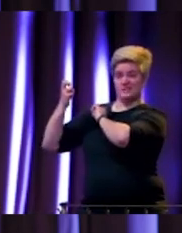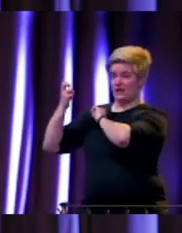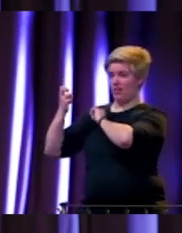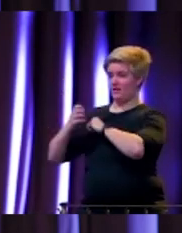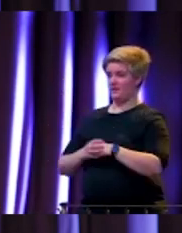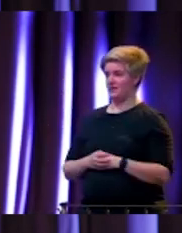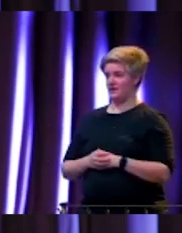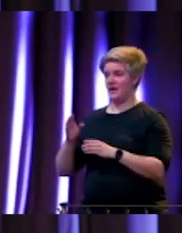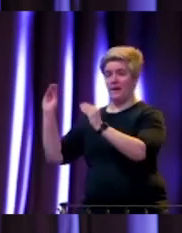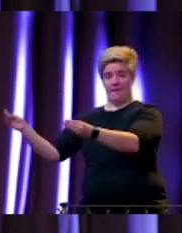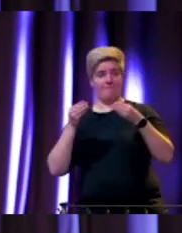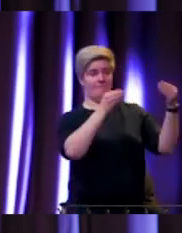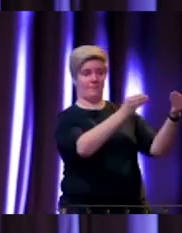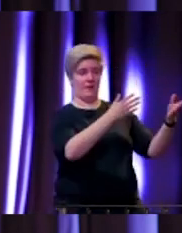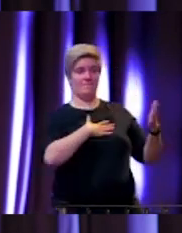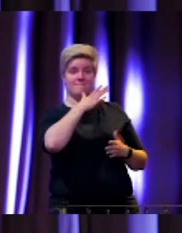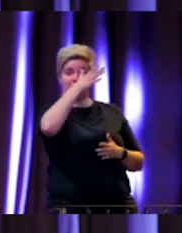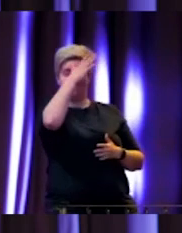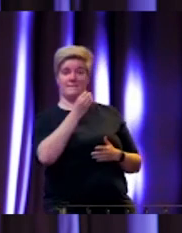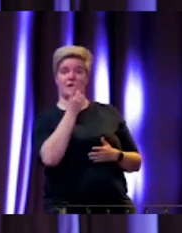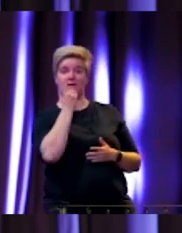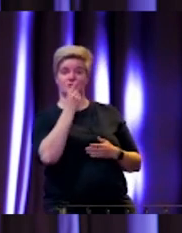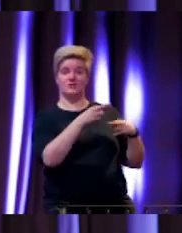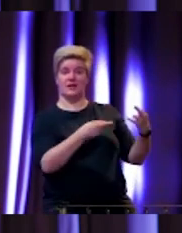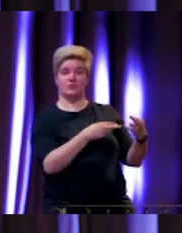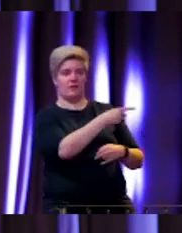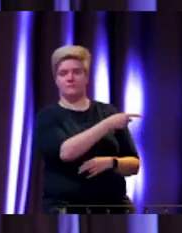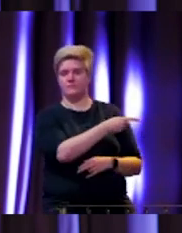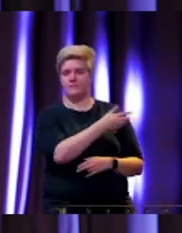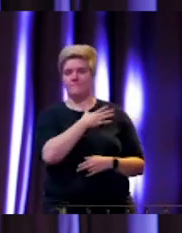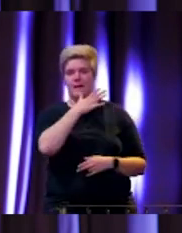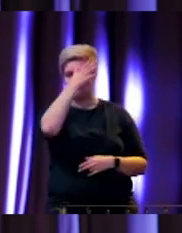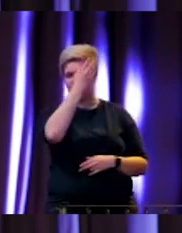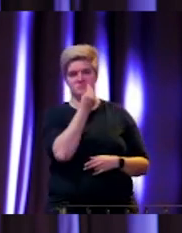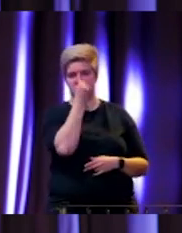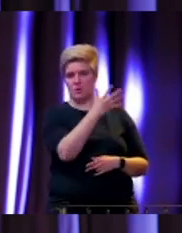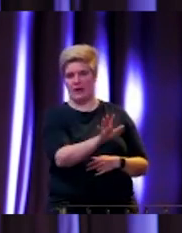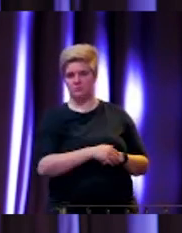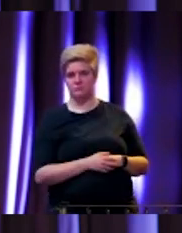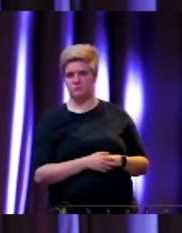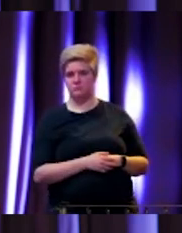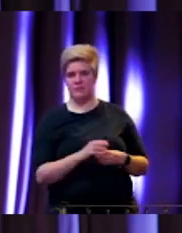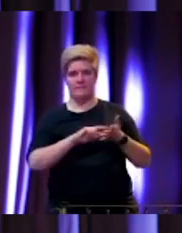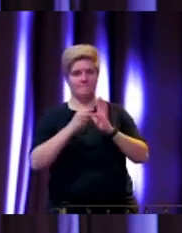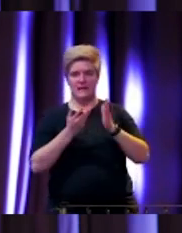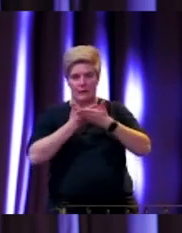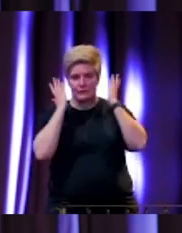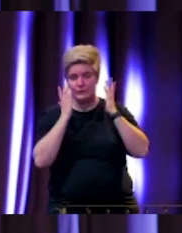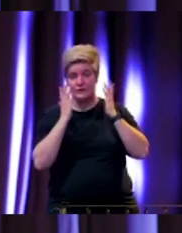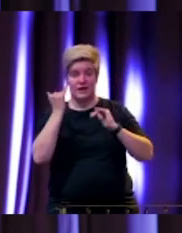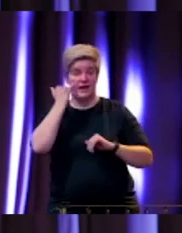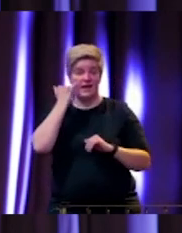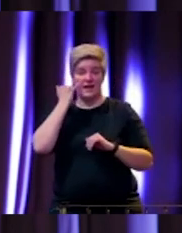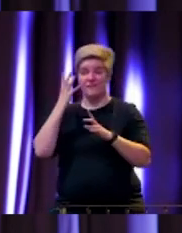my parents' dining room, and they will never care. It'll mean nothing to them. If I did something else, if I got this really nice embroidered